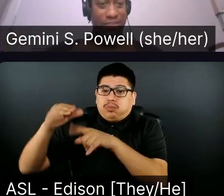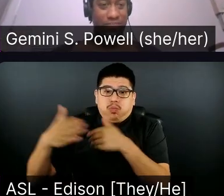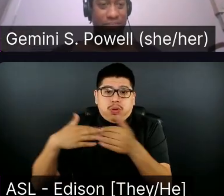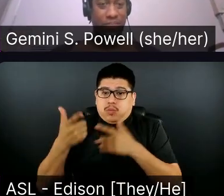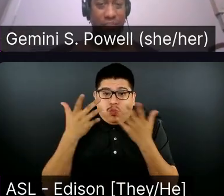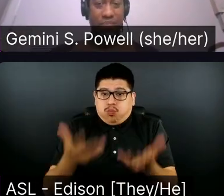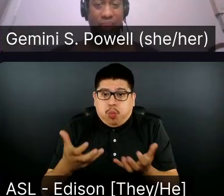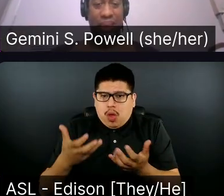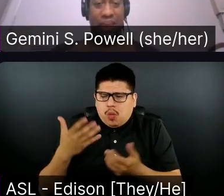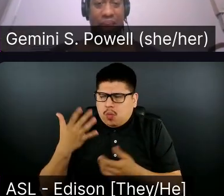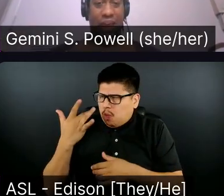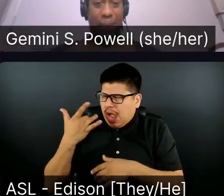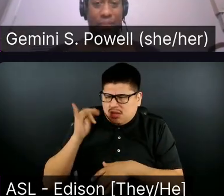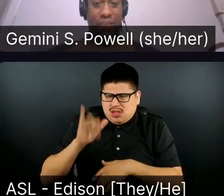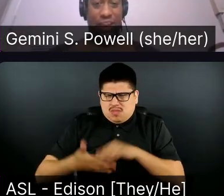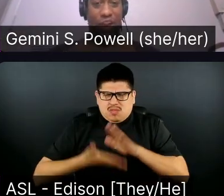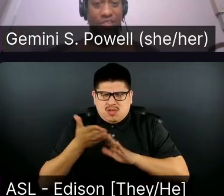way.